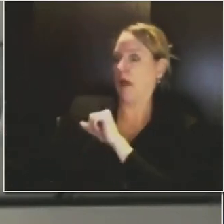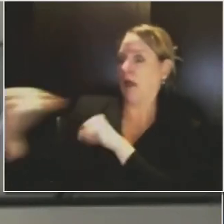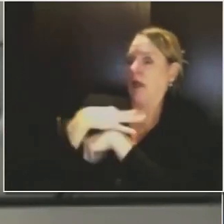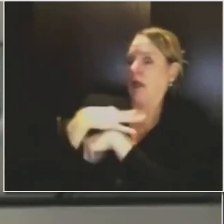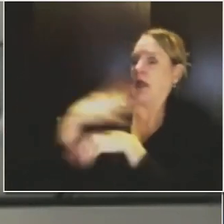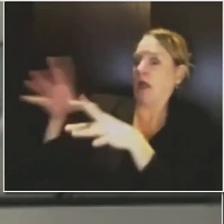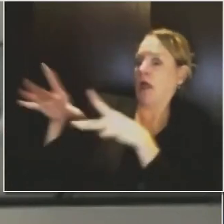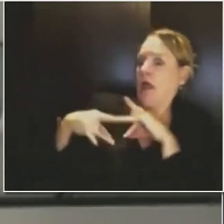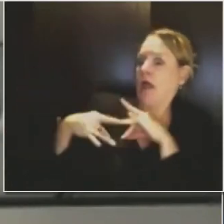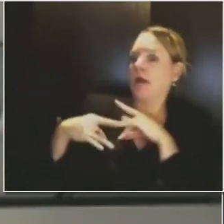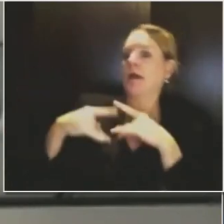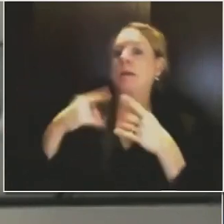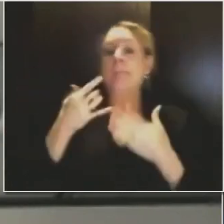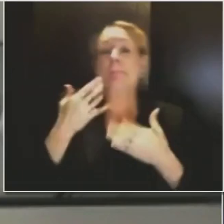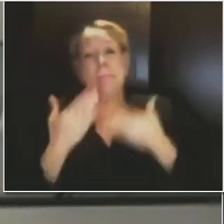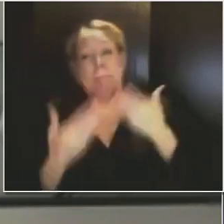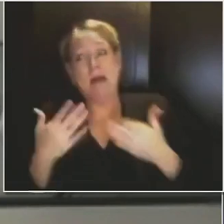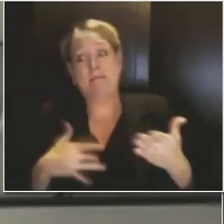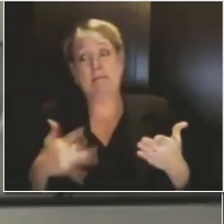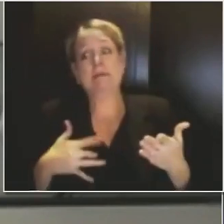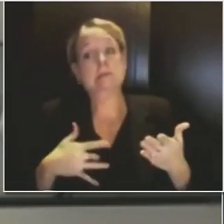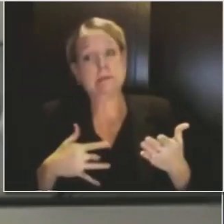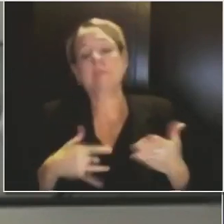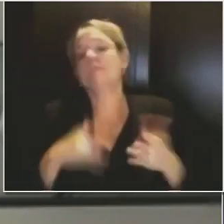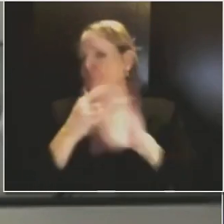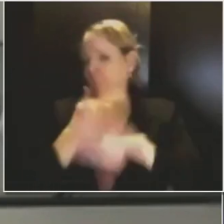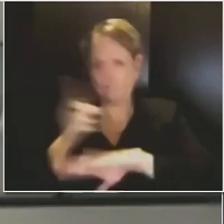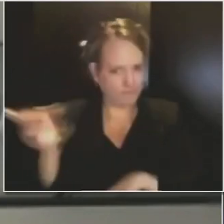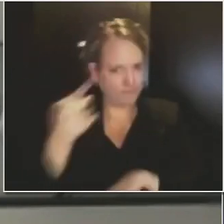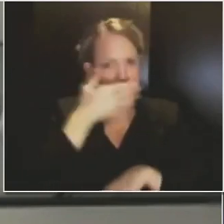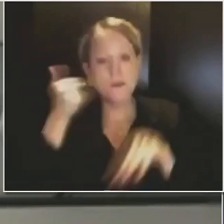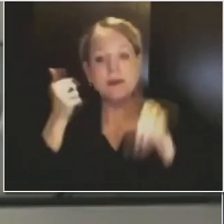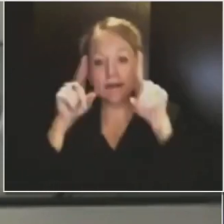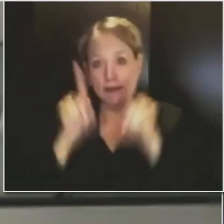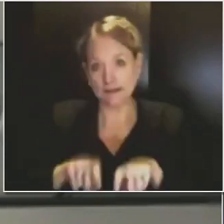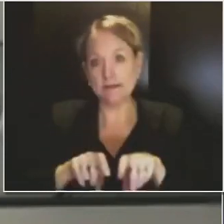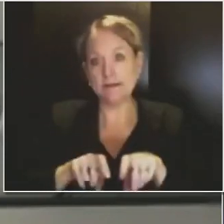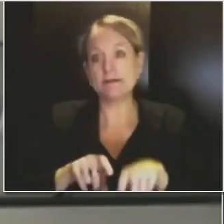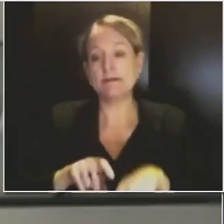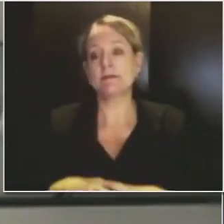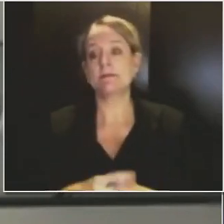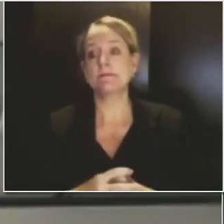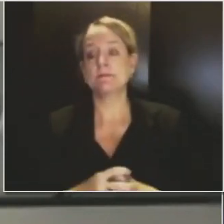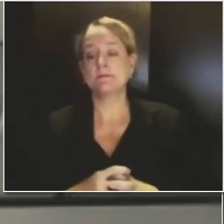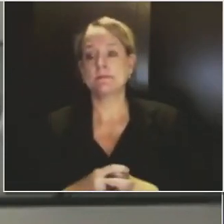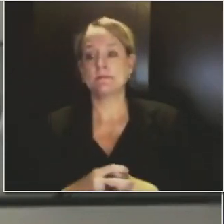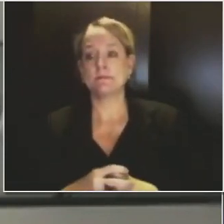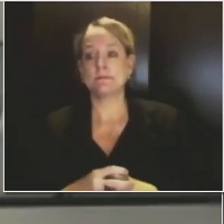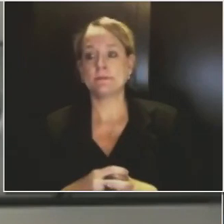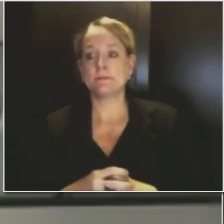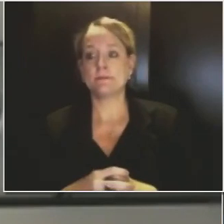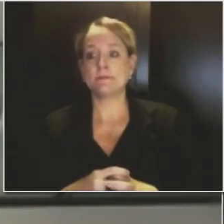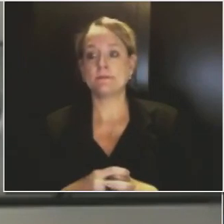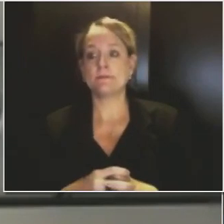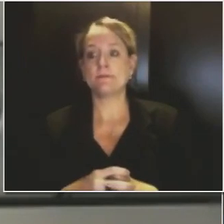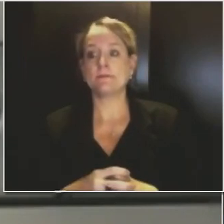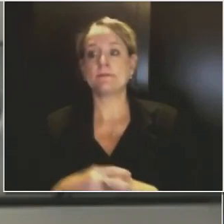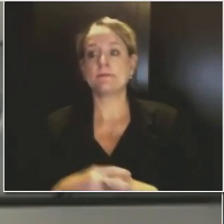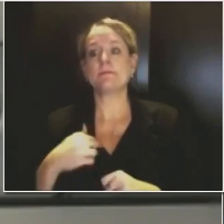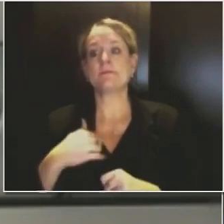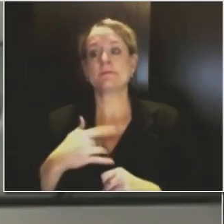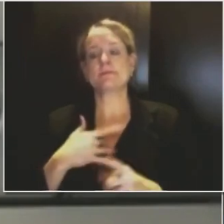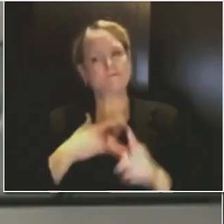barriers to testing on the laboratory side, on the healthcare access side, are real things. And there are legitimate reasons, particularly if